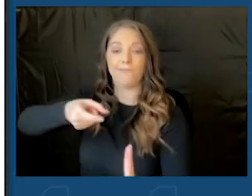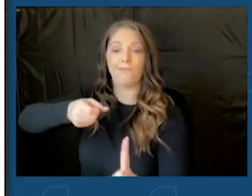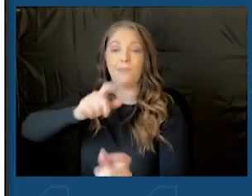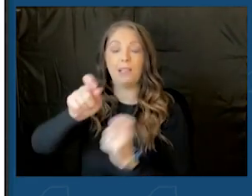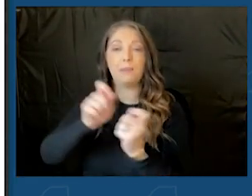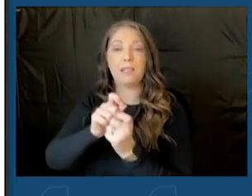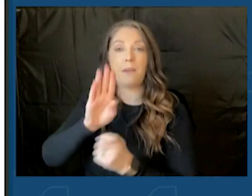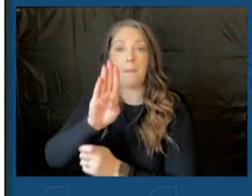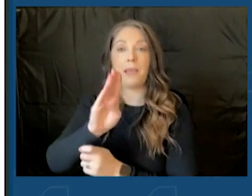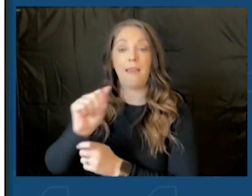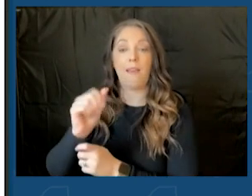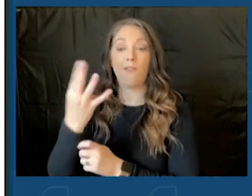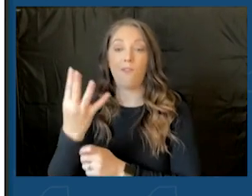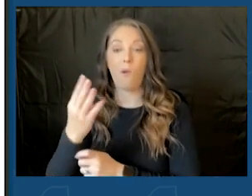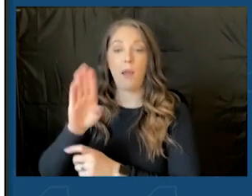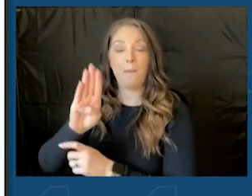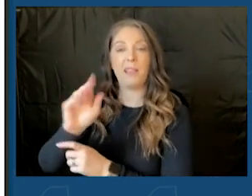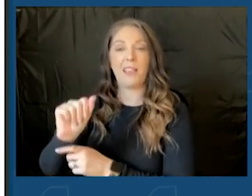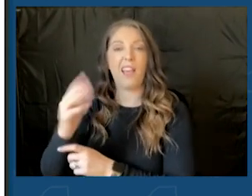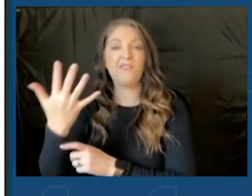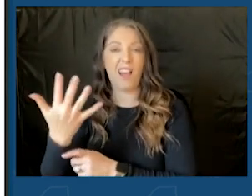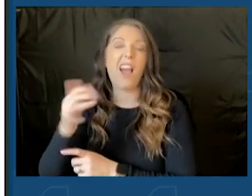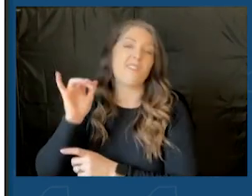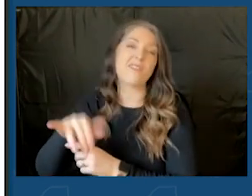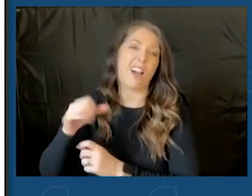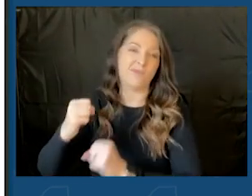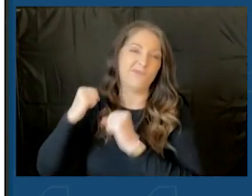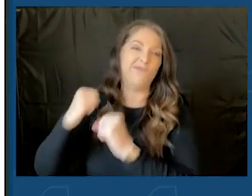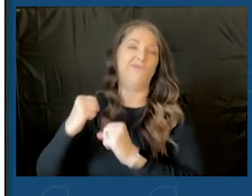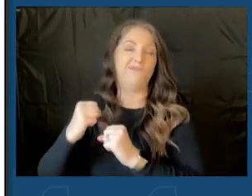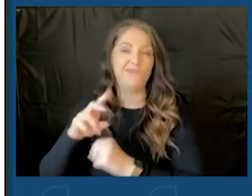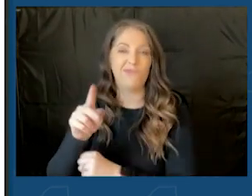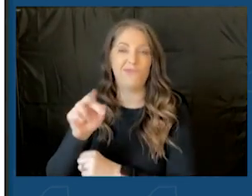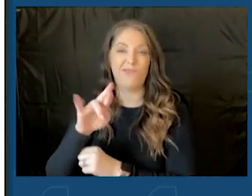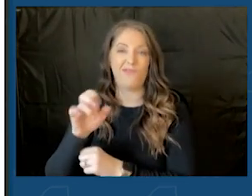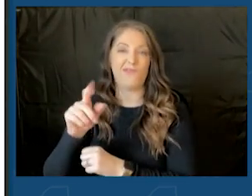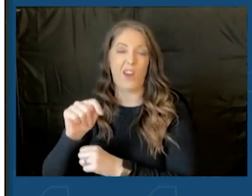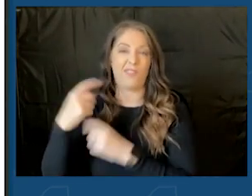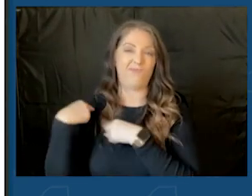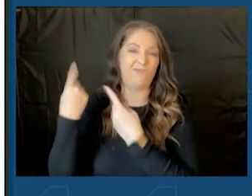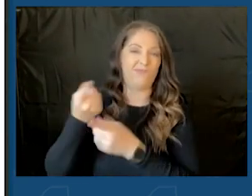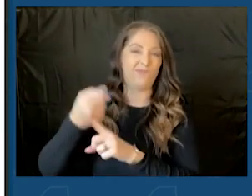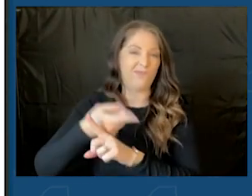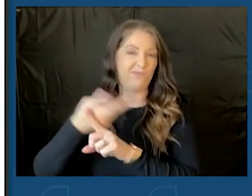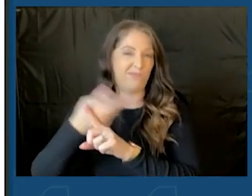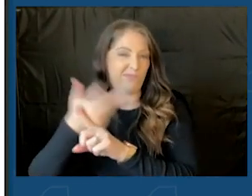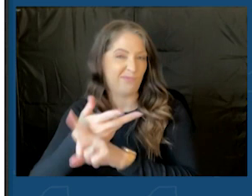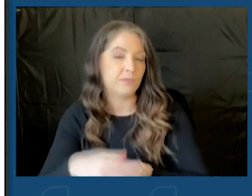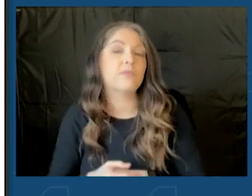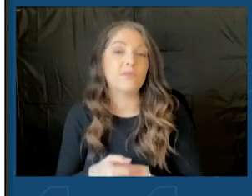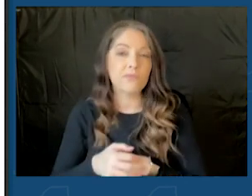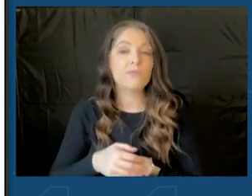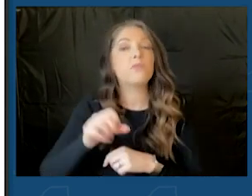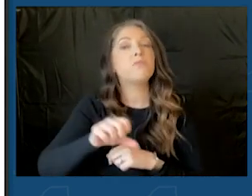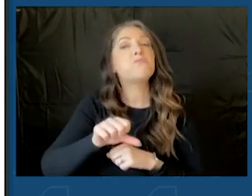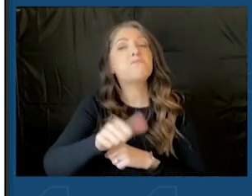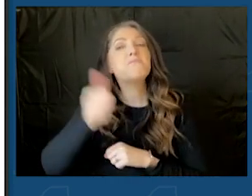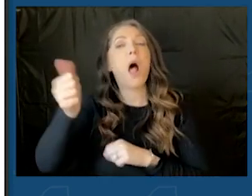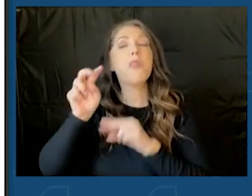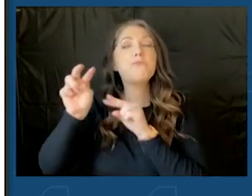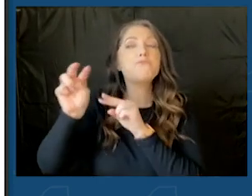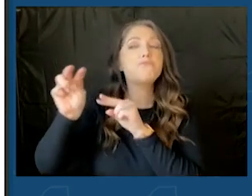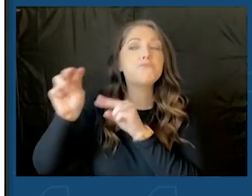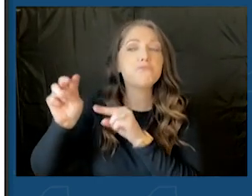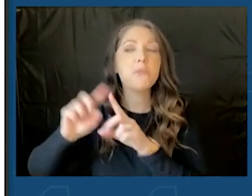BA4 and BA5, which has been the predominant variants for a number of months now. There's others ones on the horizon we're always tracking, but as I confirmed with